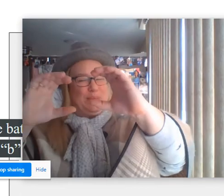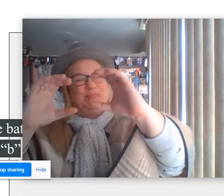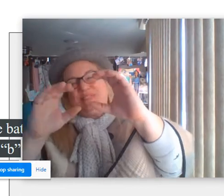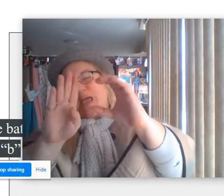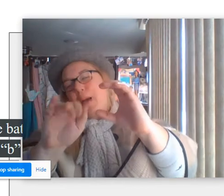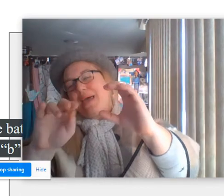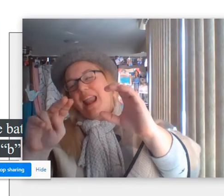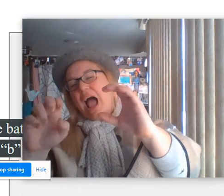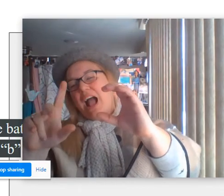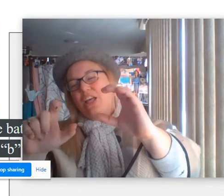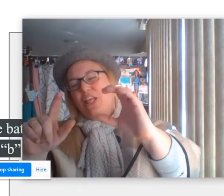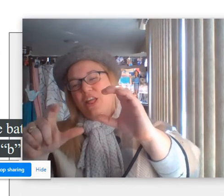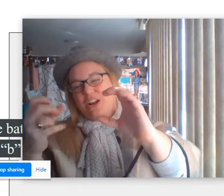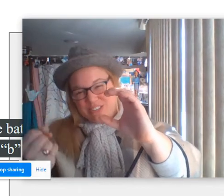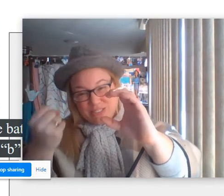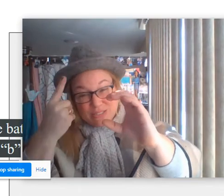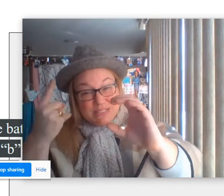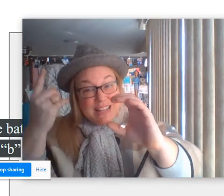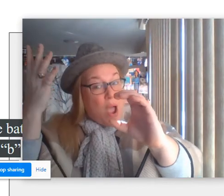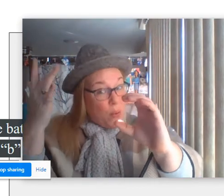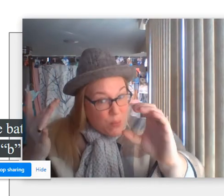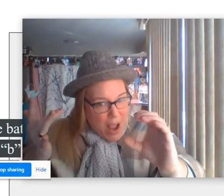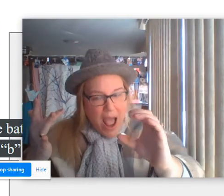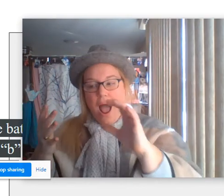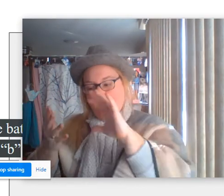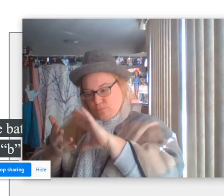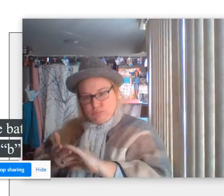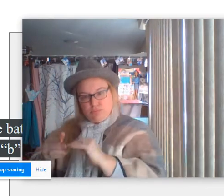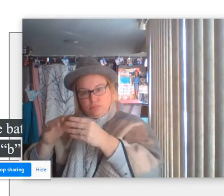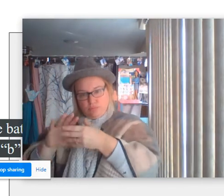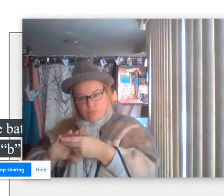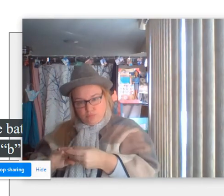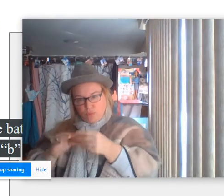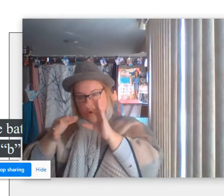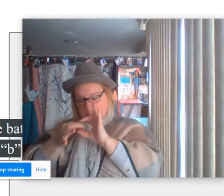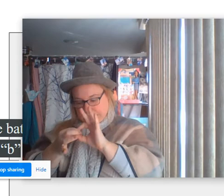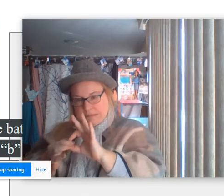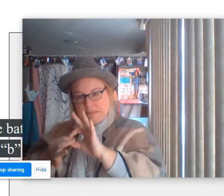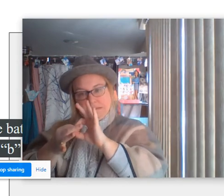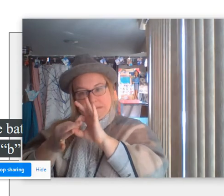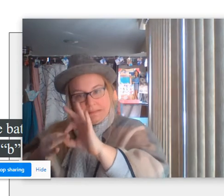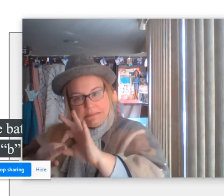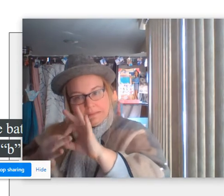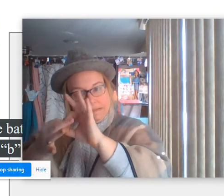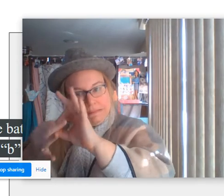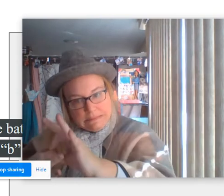like binoculars and you're watching your ball go across the sky. So you can see it's